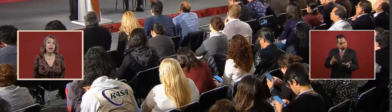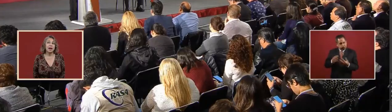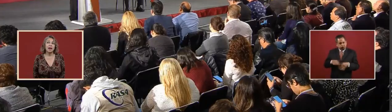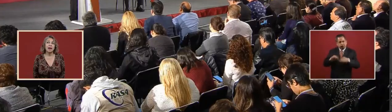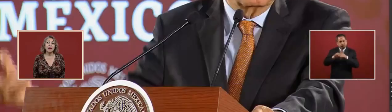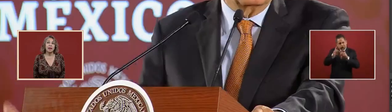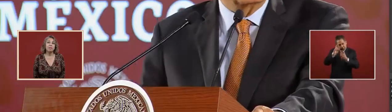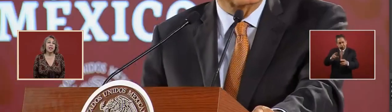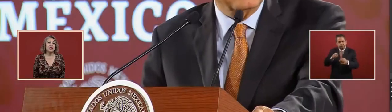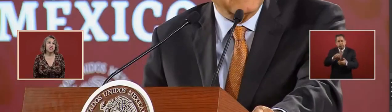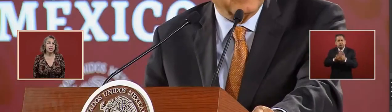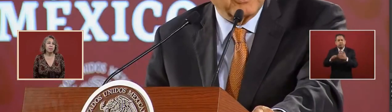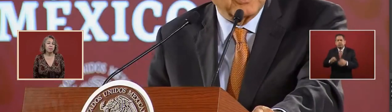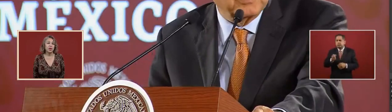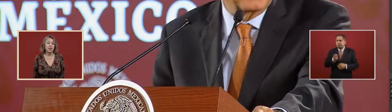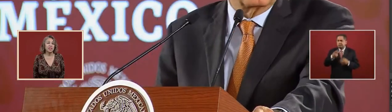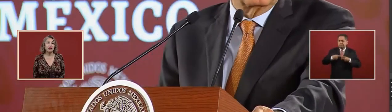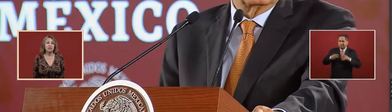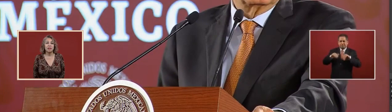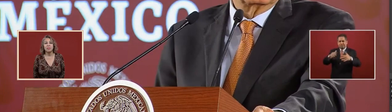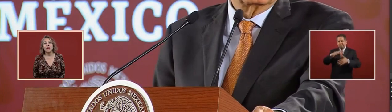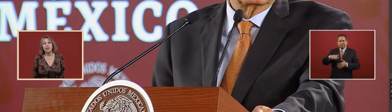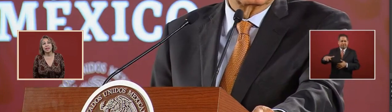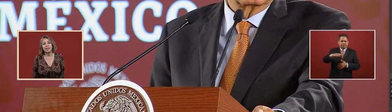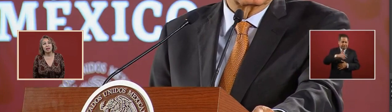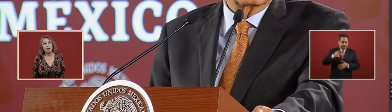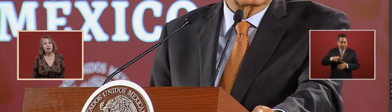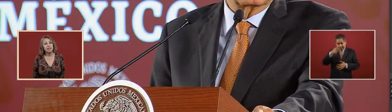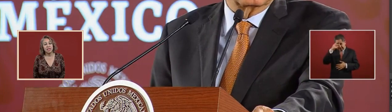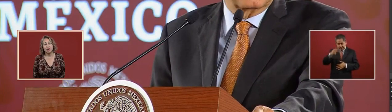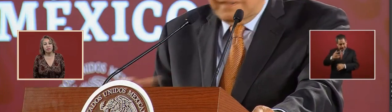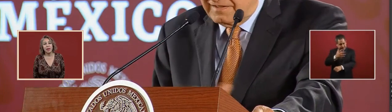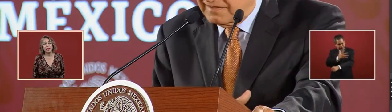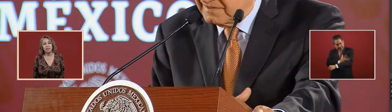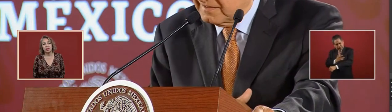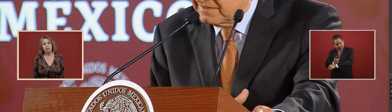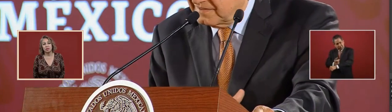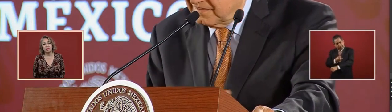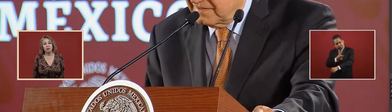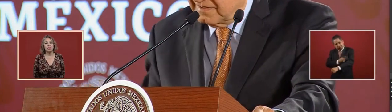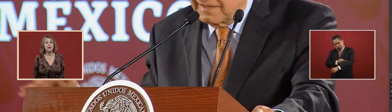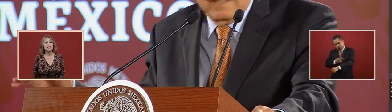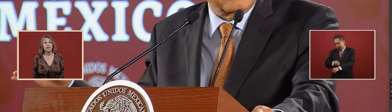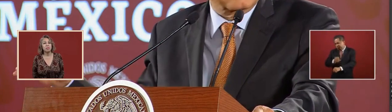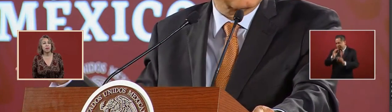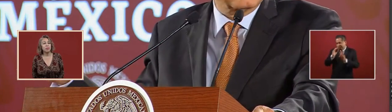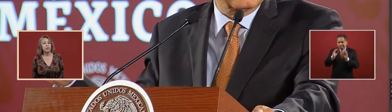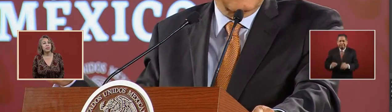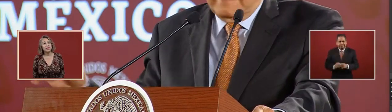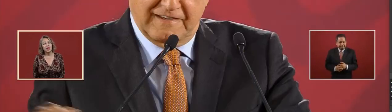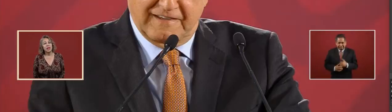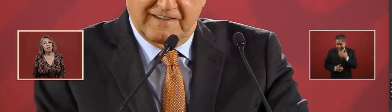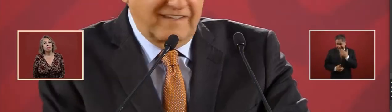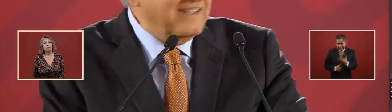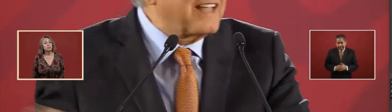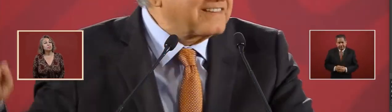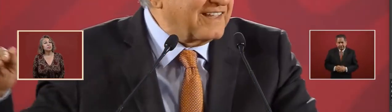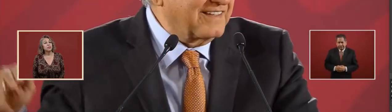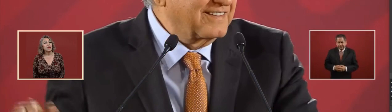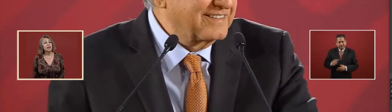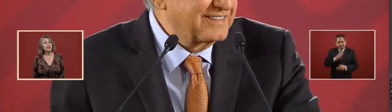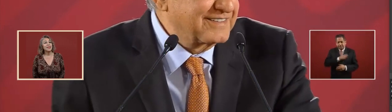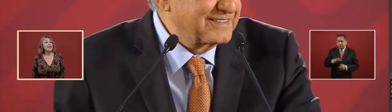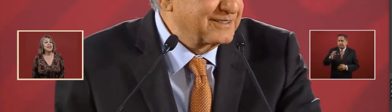por ejemplo, embellish la them del pueblo de or México. Exalt them, like the honesty of Mexico, of the Mexican es, people.